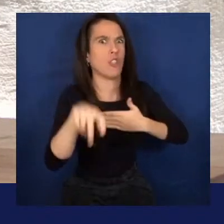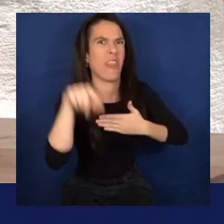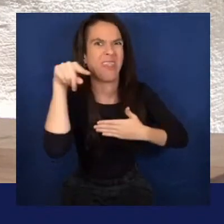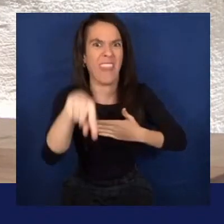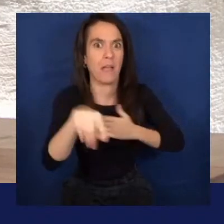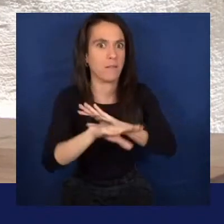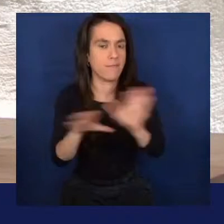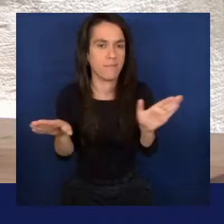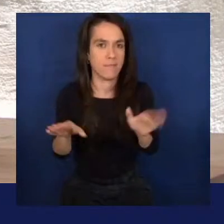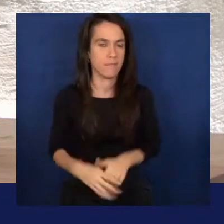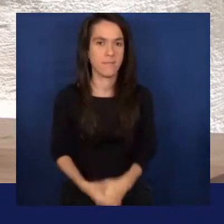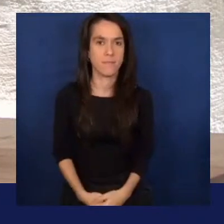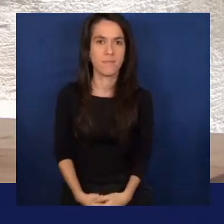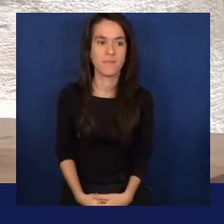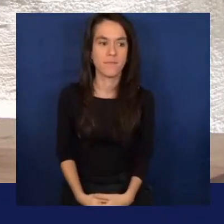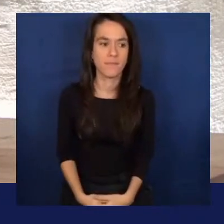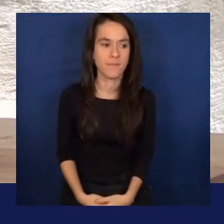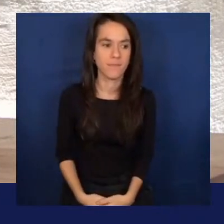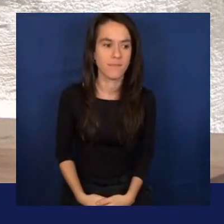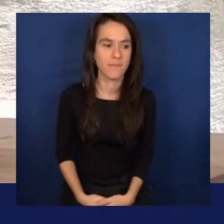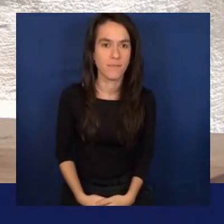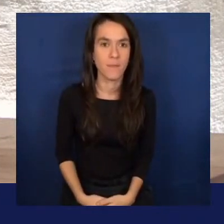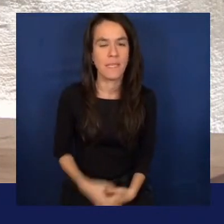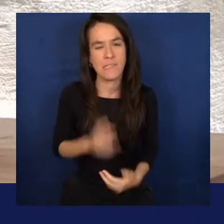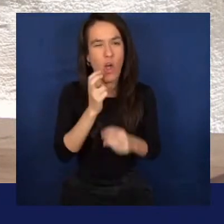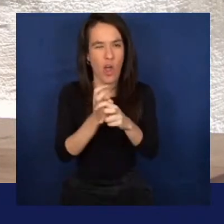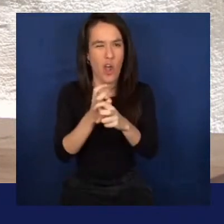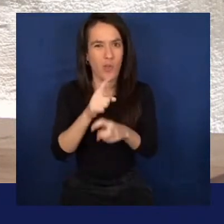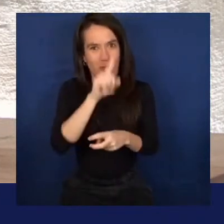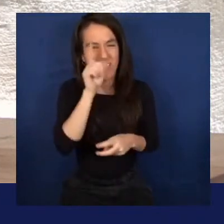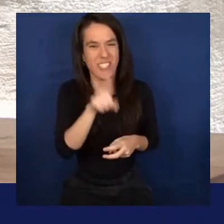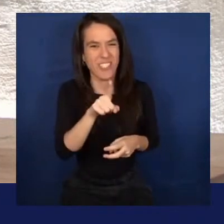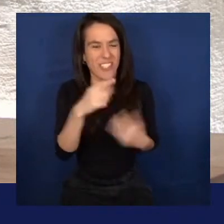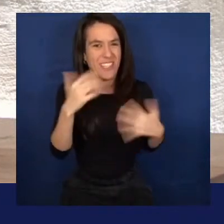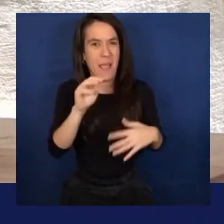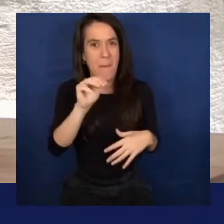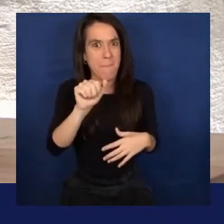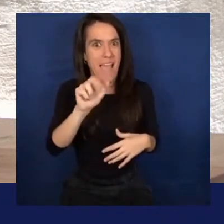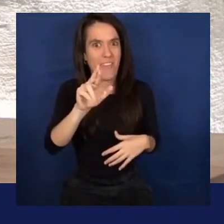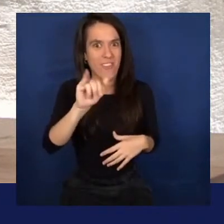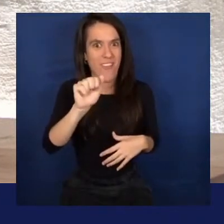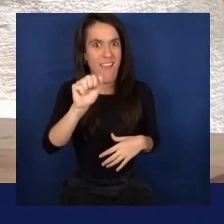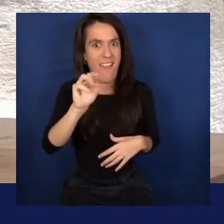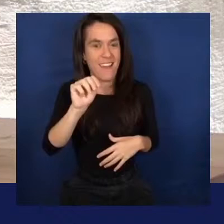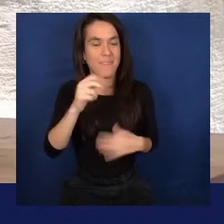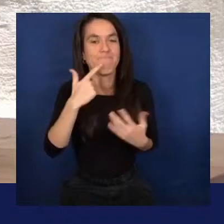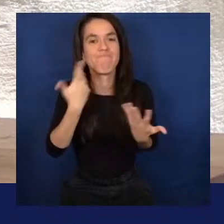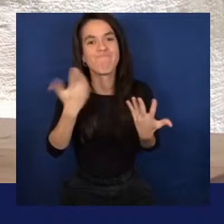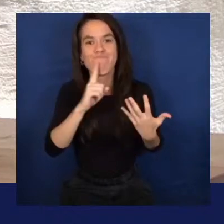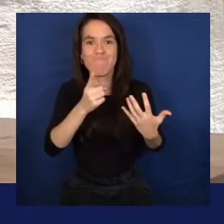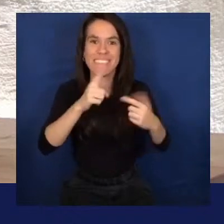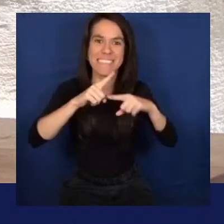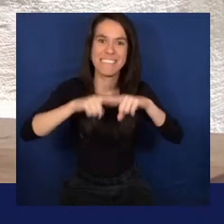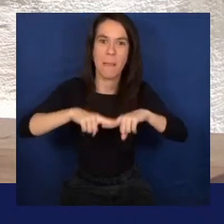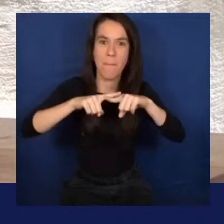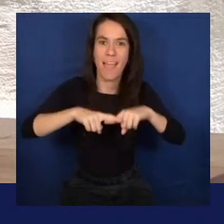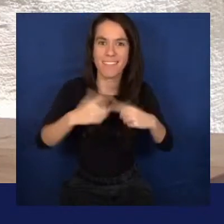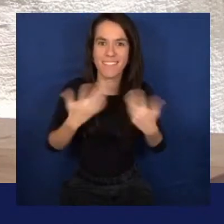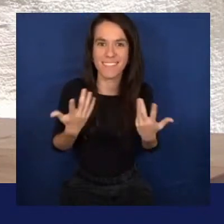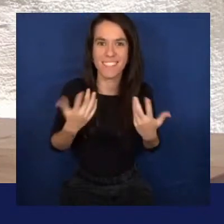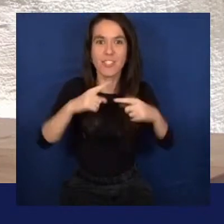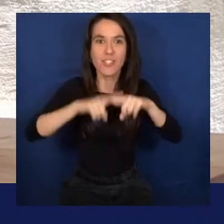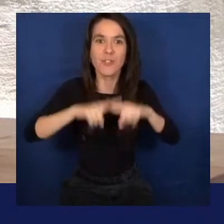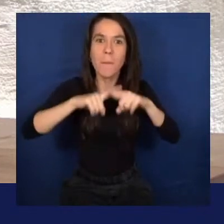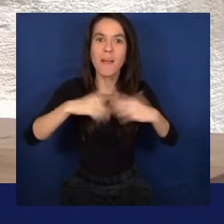Wow, that's a hard question. It is. Again, an answer would be that depends. It depends on the algorithm. It